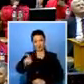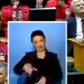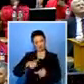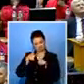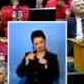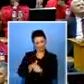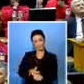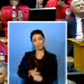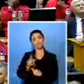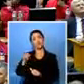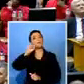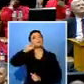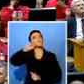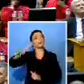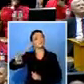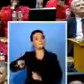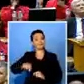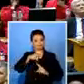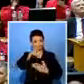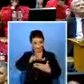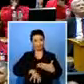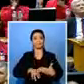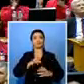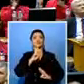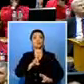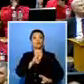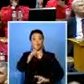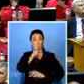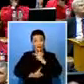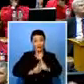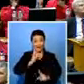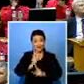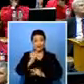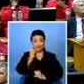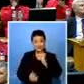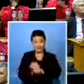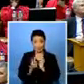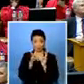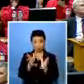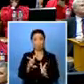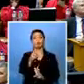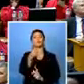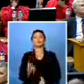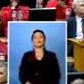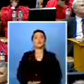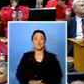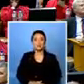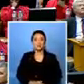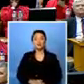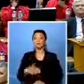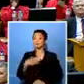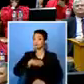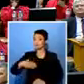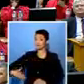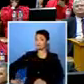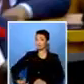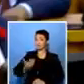voting against the Nkanda report. You are repeating the same mistake. Mr. Zuma